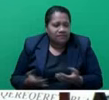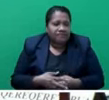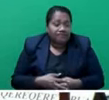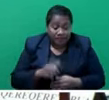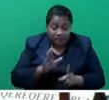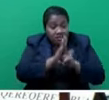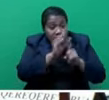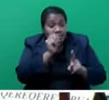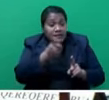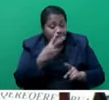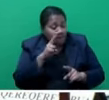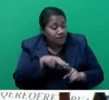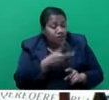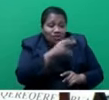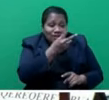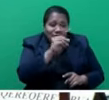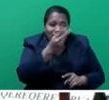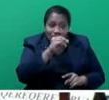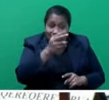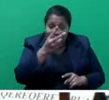look at 2020-21 budget,